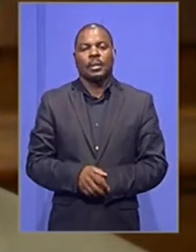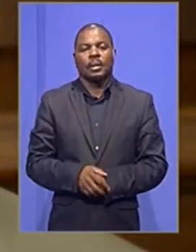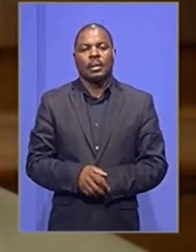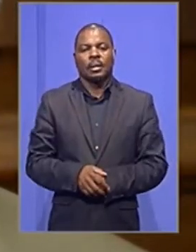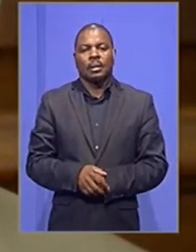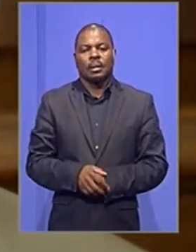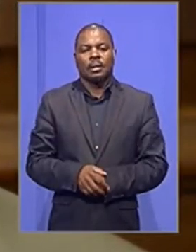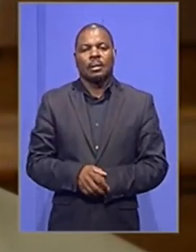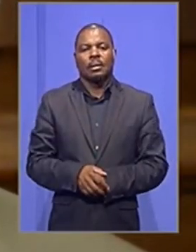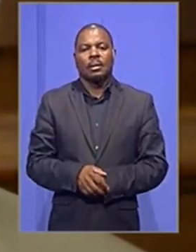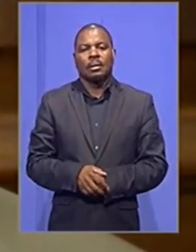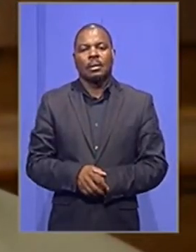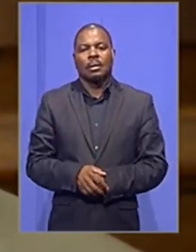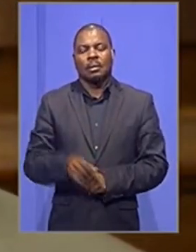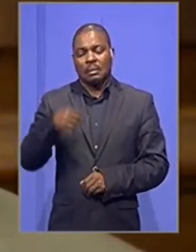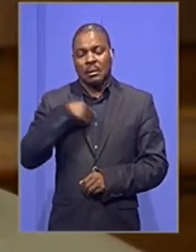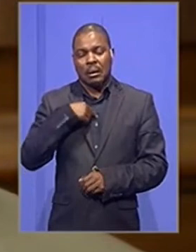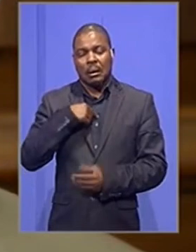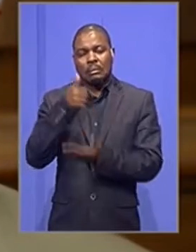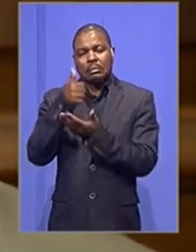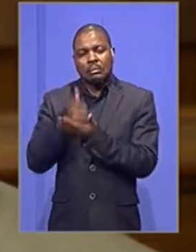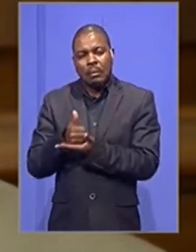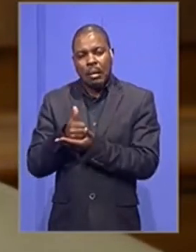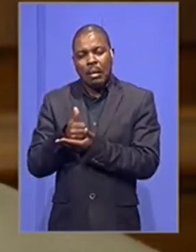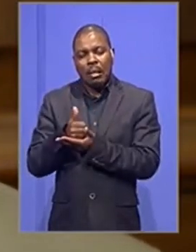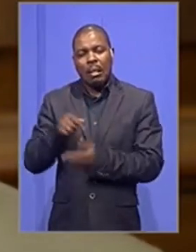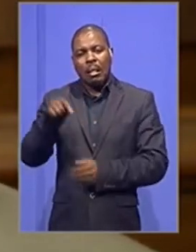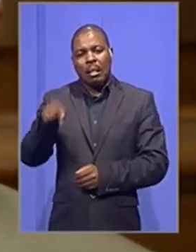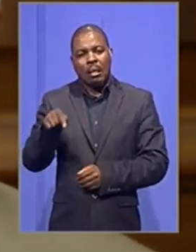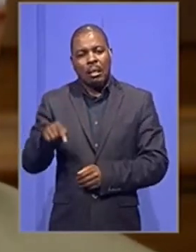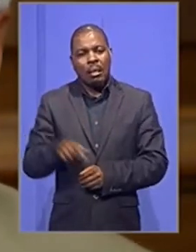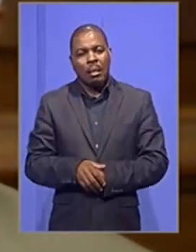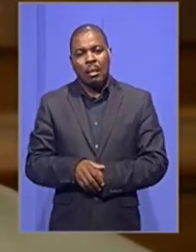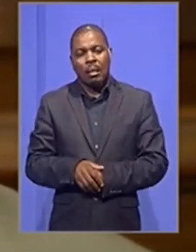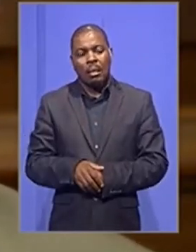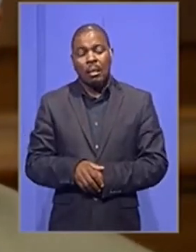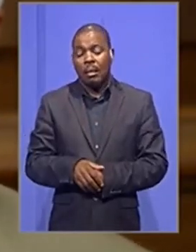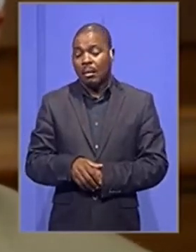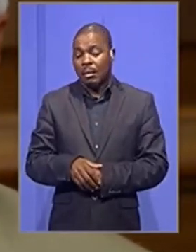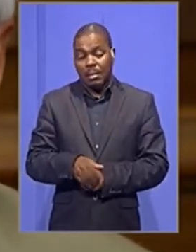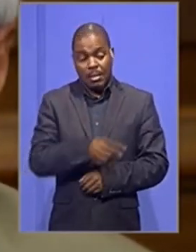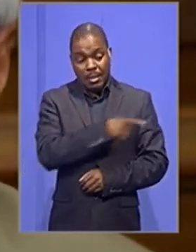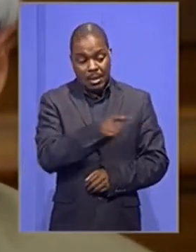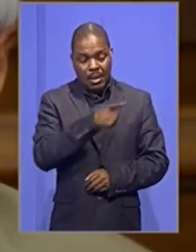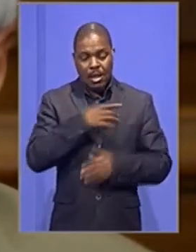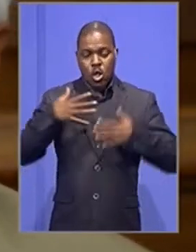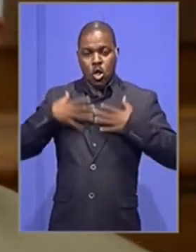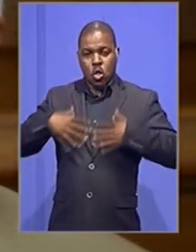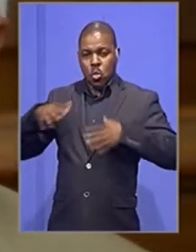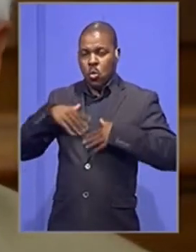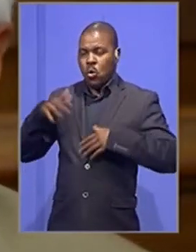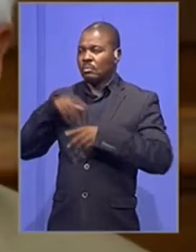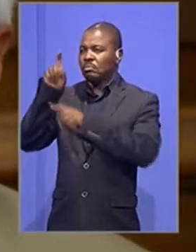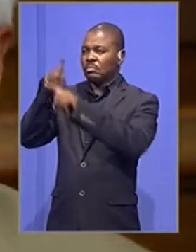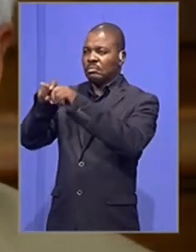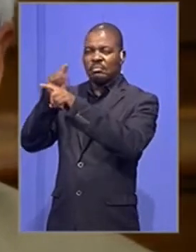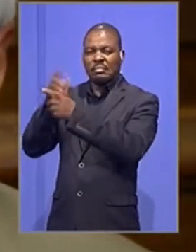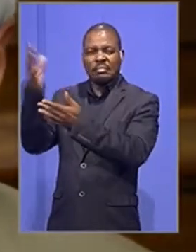I sat there, and they were pulling off the clothes off the shelves